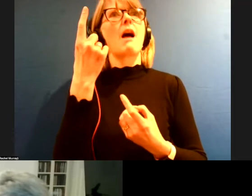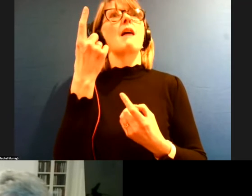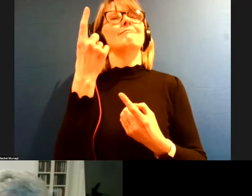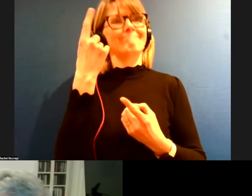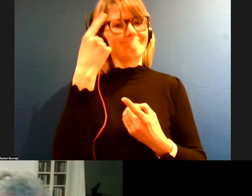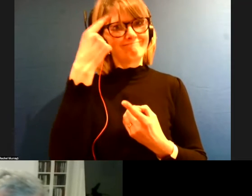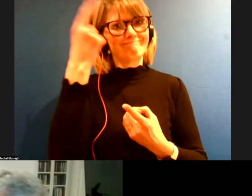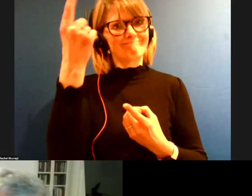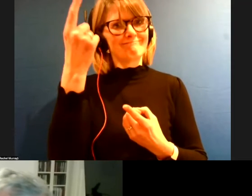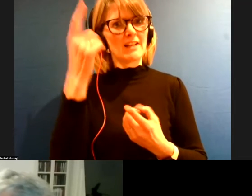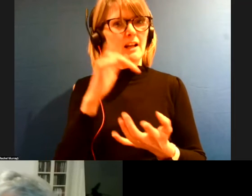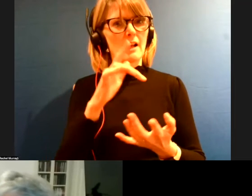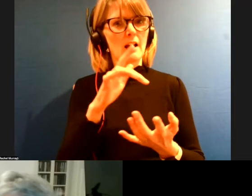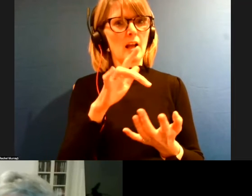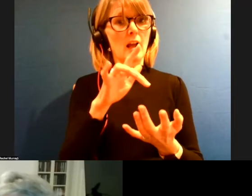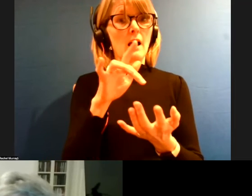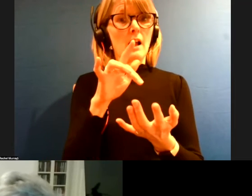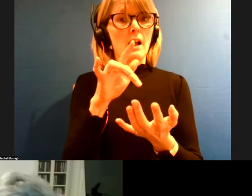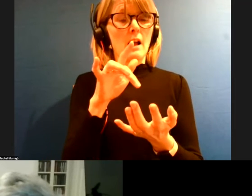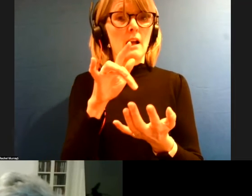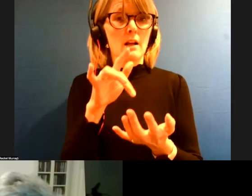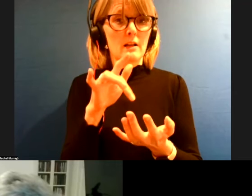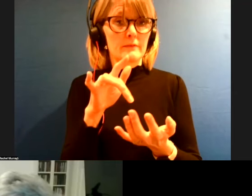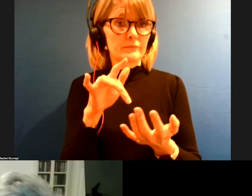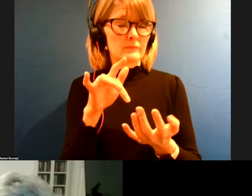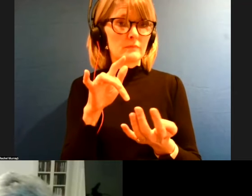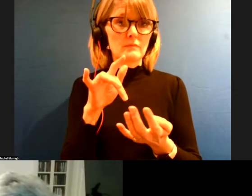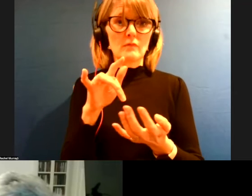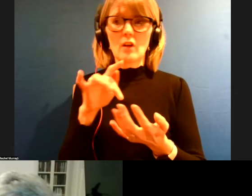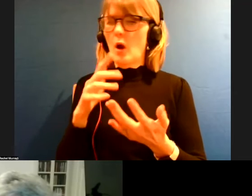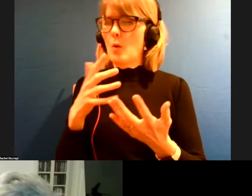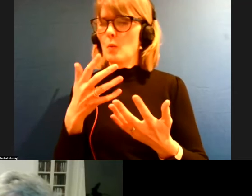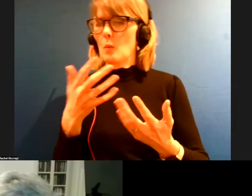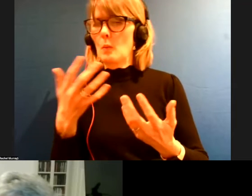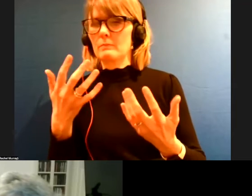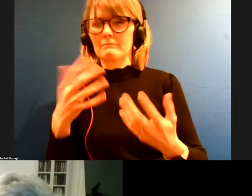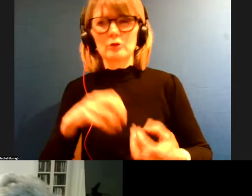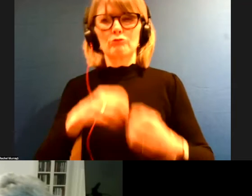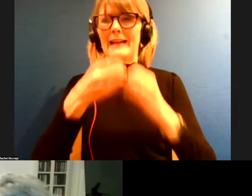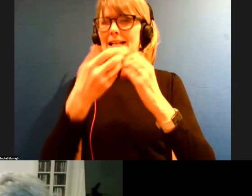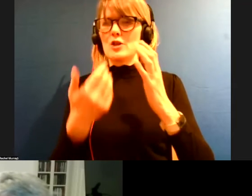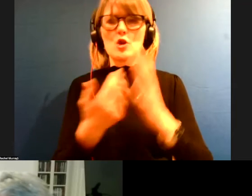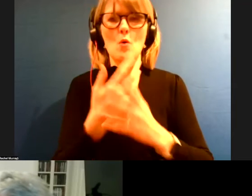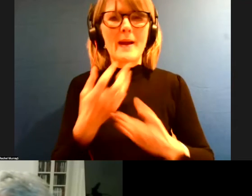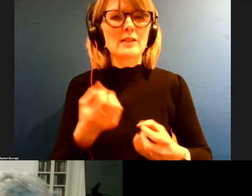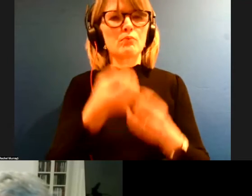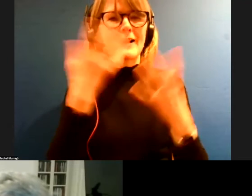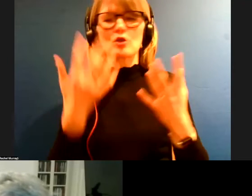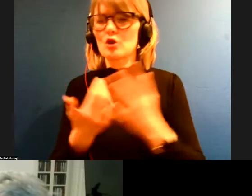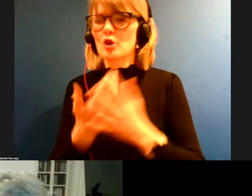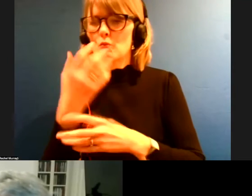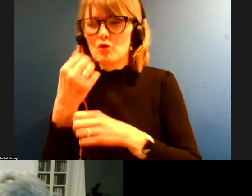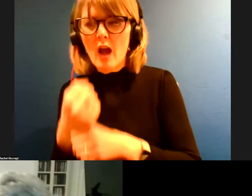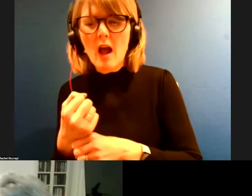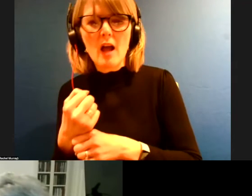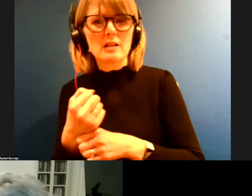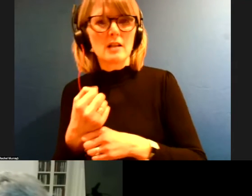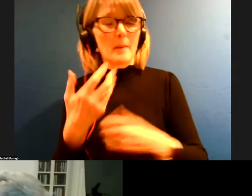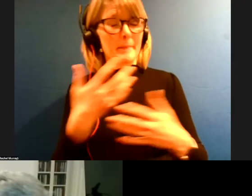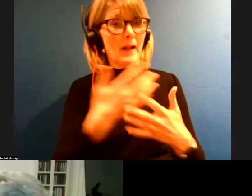center is preserved, and we're sent into new forms of church, fresh expressions. A lot of the leaders, I became to discover, a lot